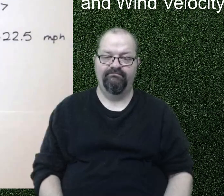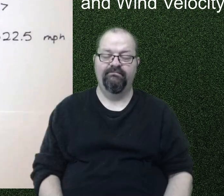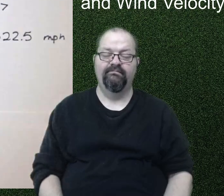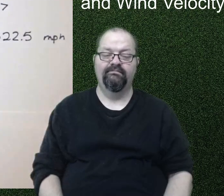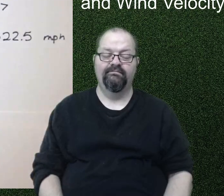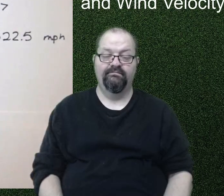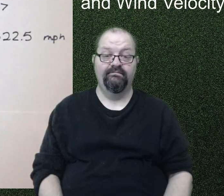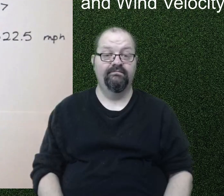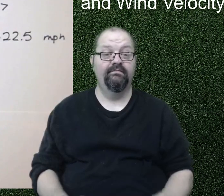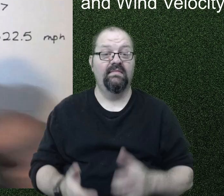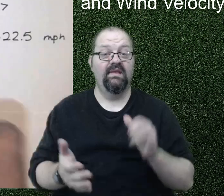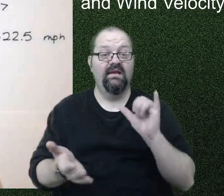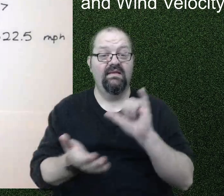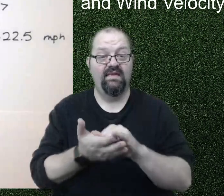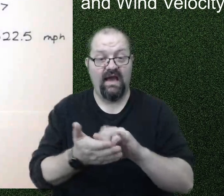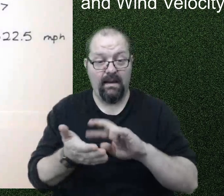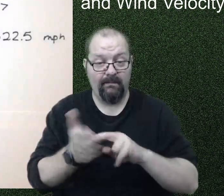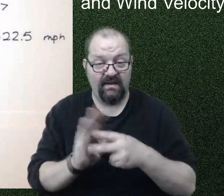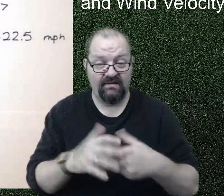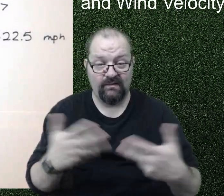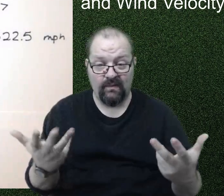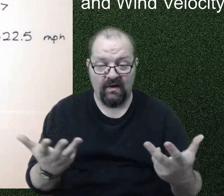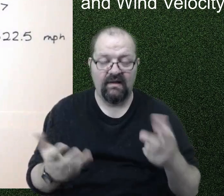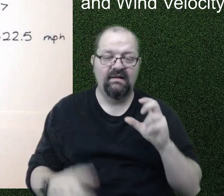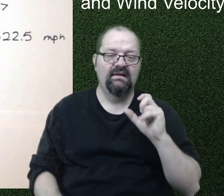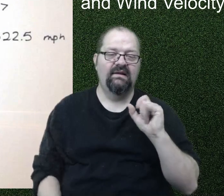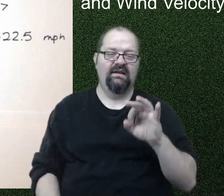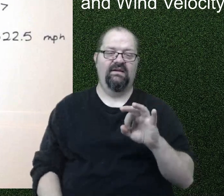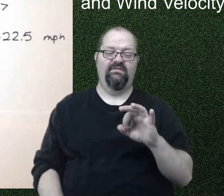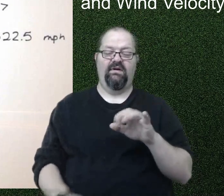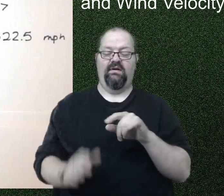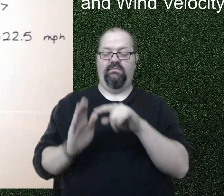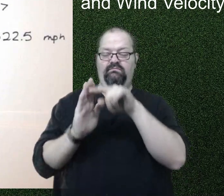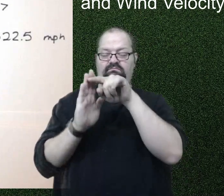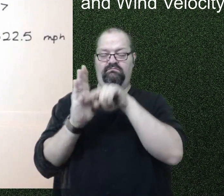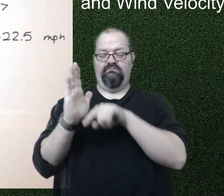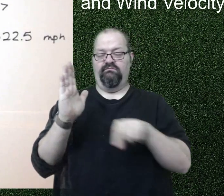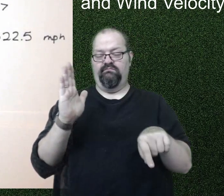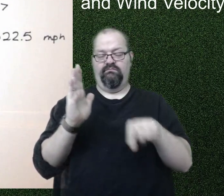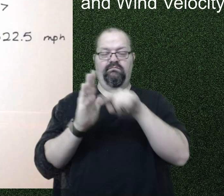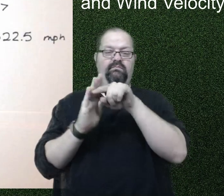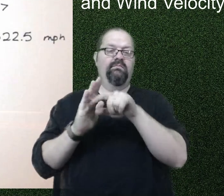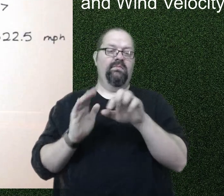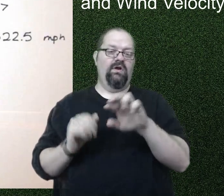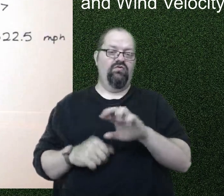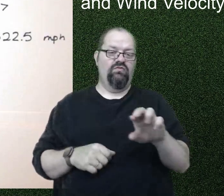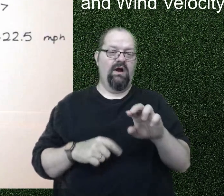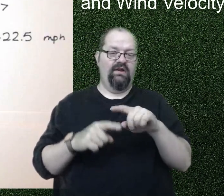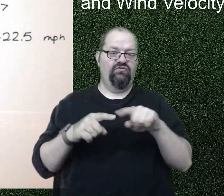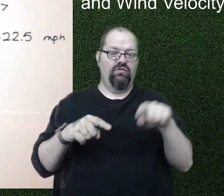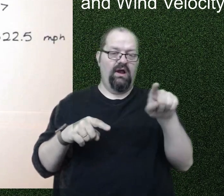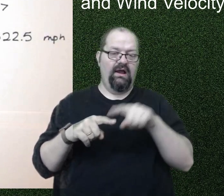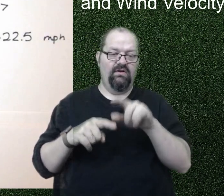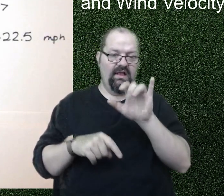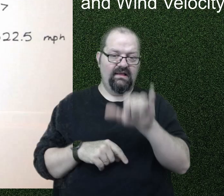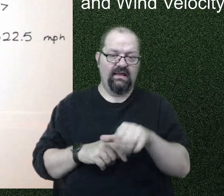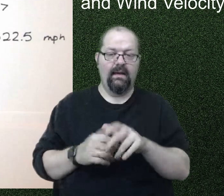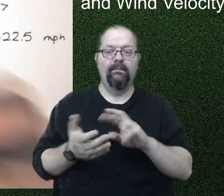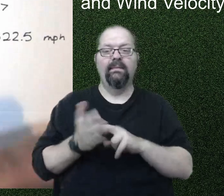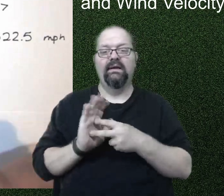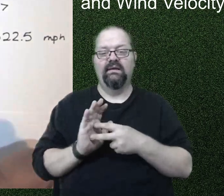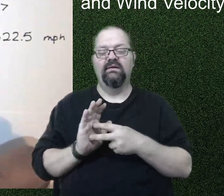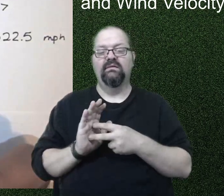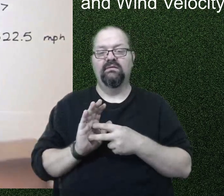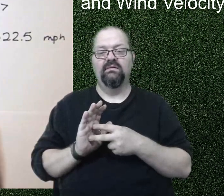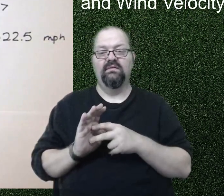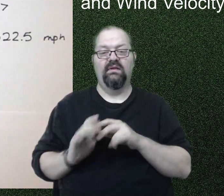Now, that means that if I make a right triangle like this, this is